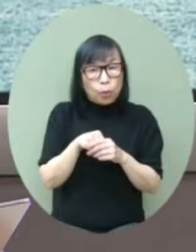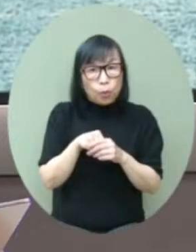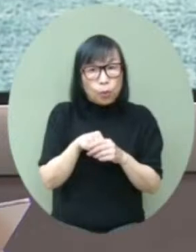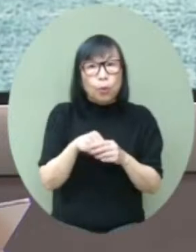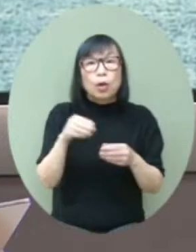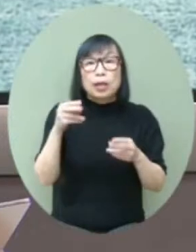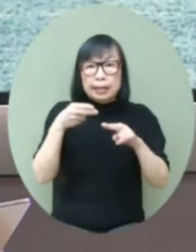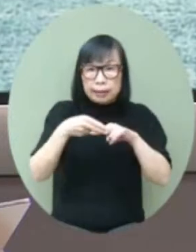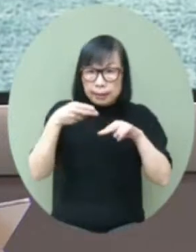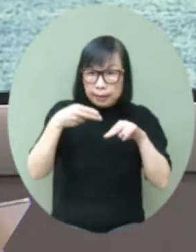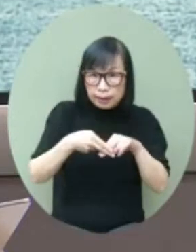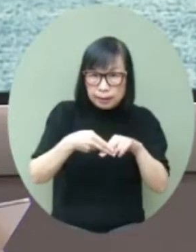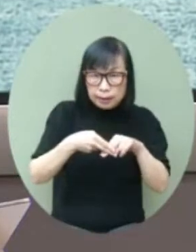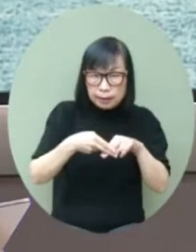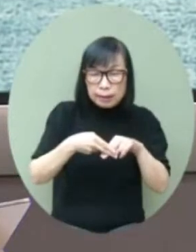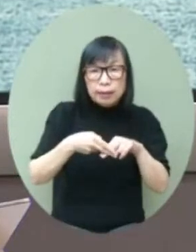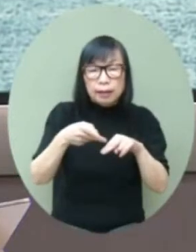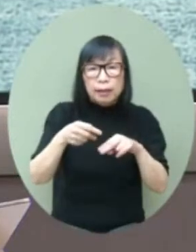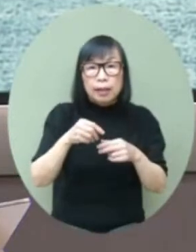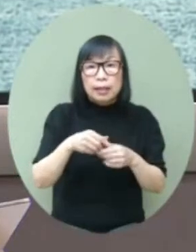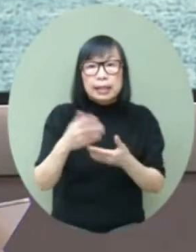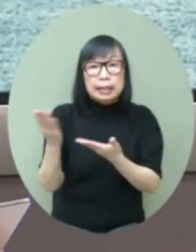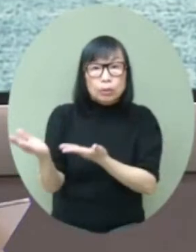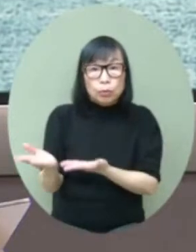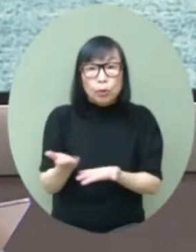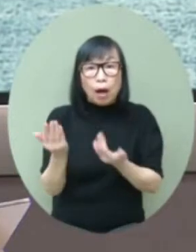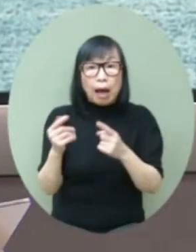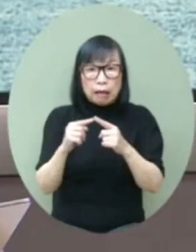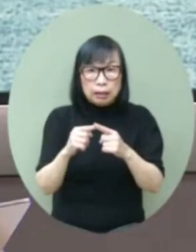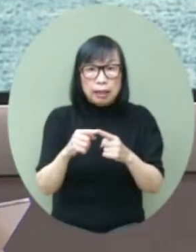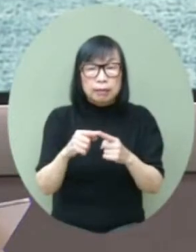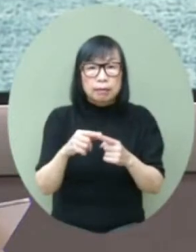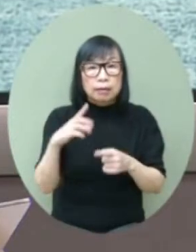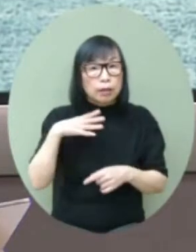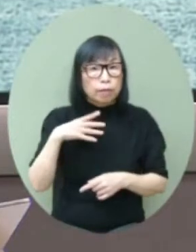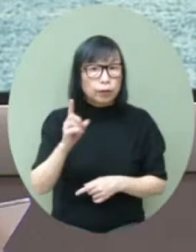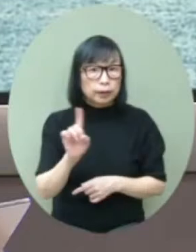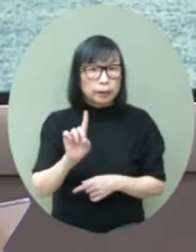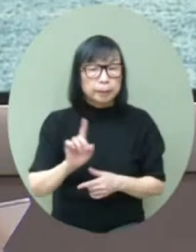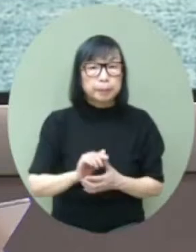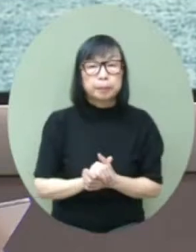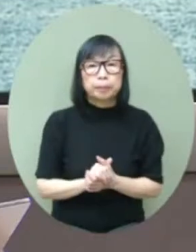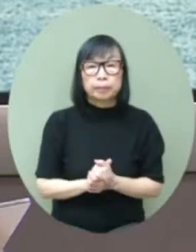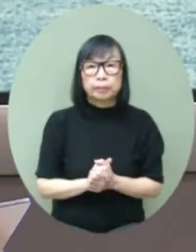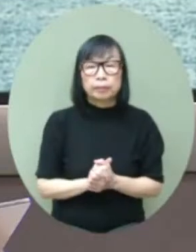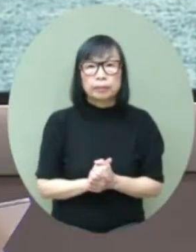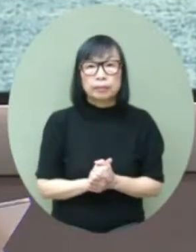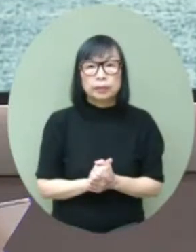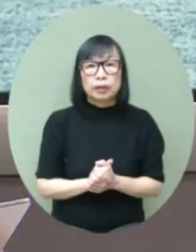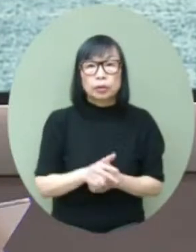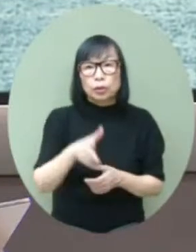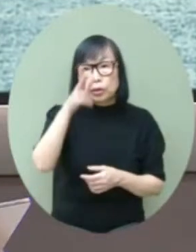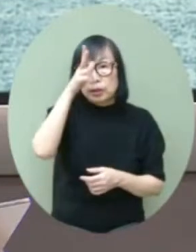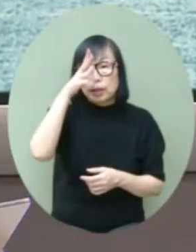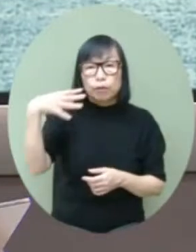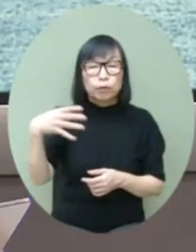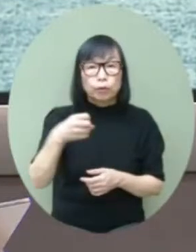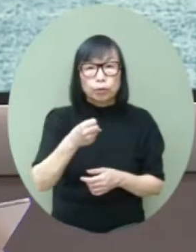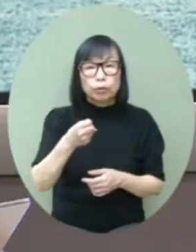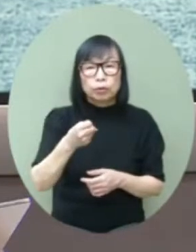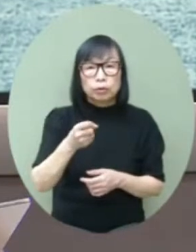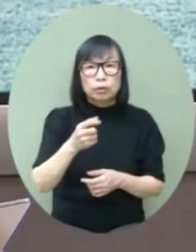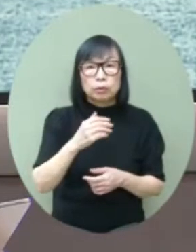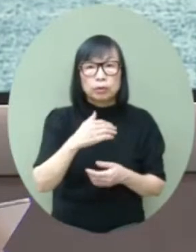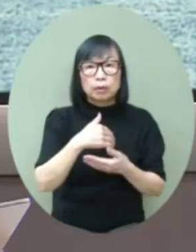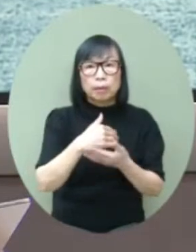time. So for the government officials or other any persons who are involved in